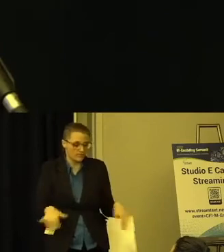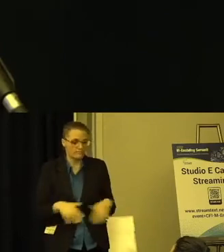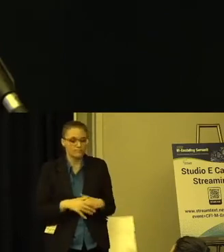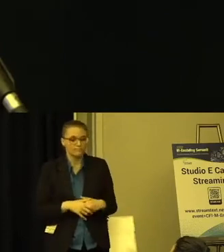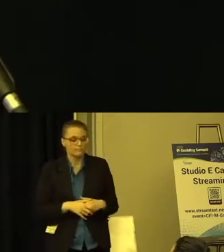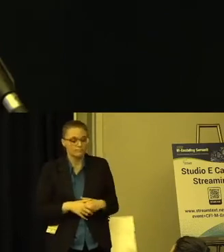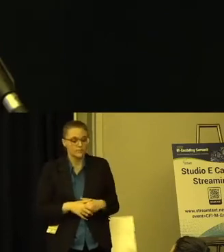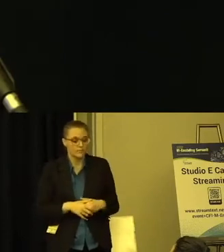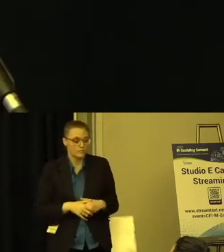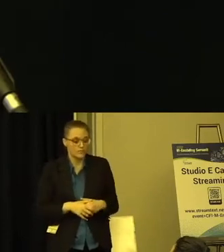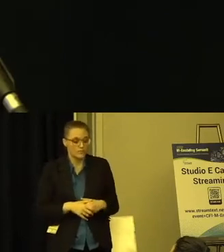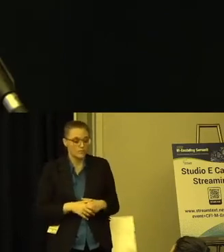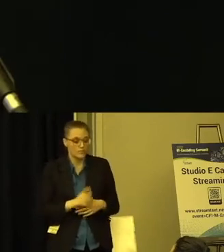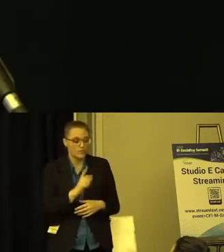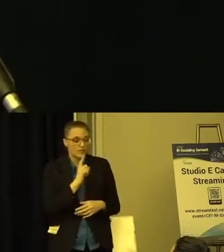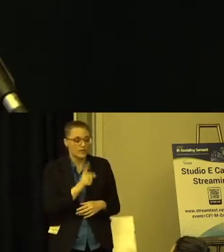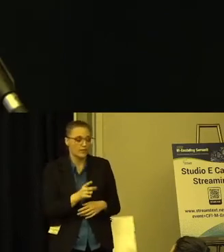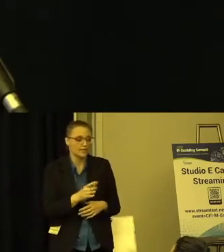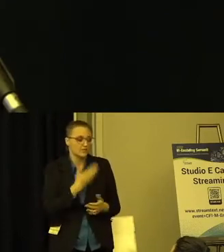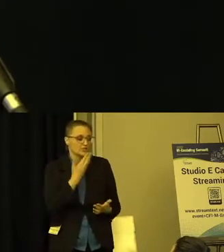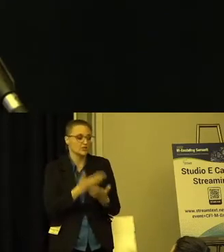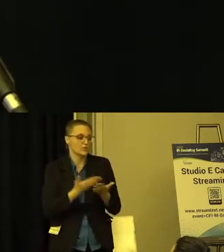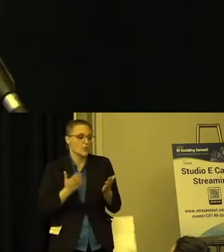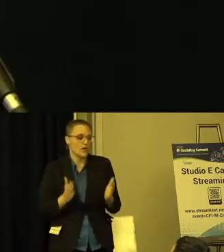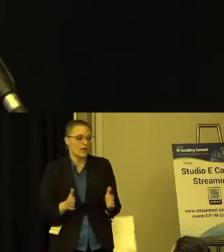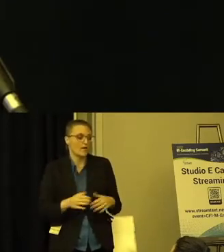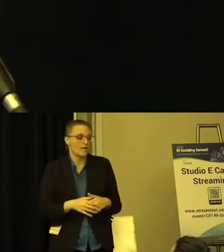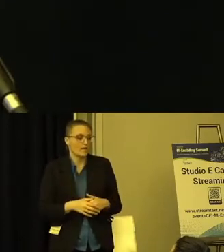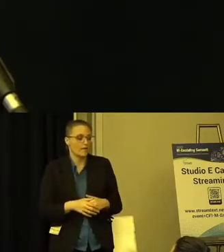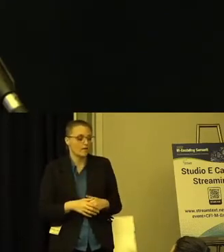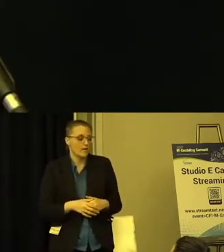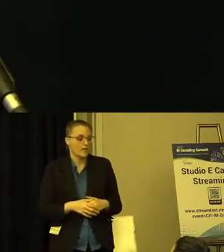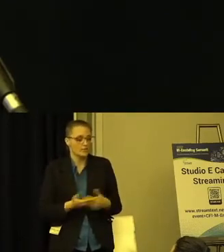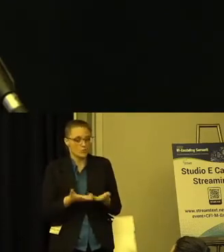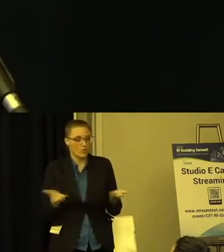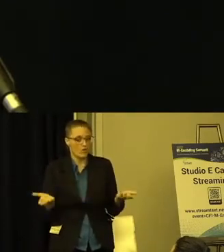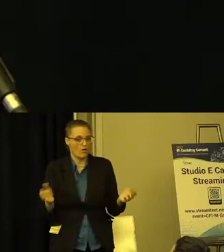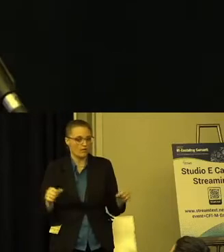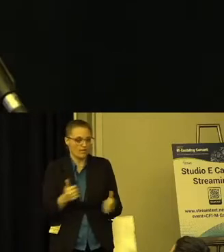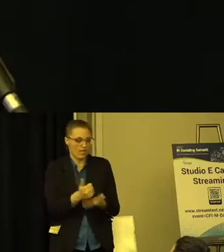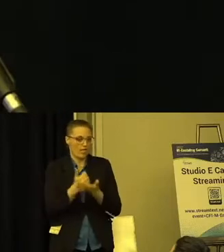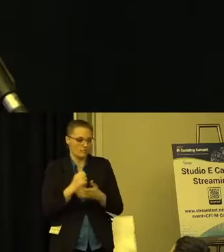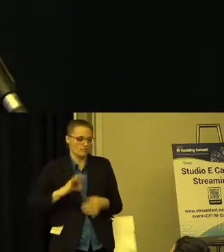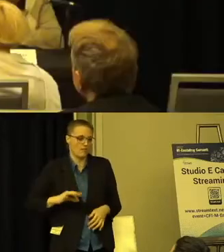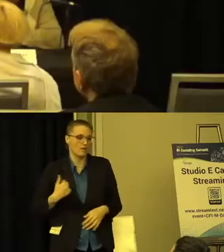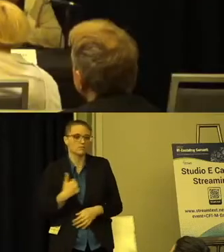That's a really concrete way that I think you all can help us.